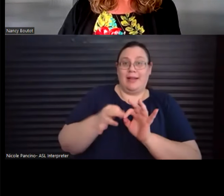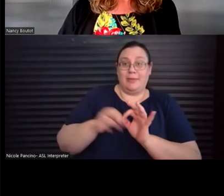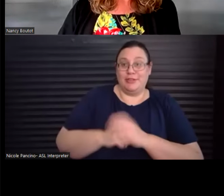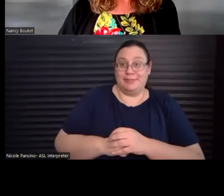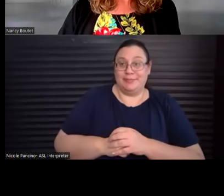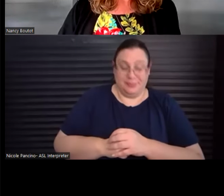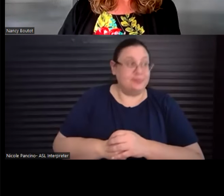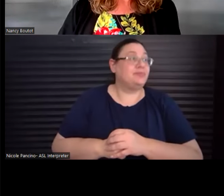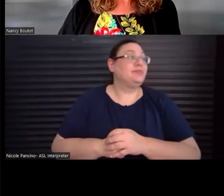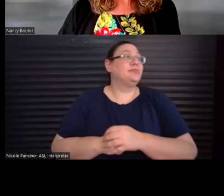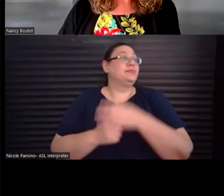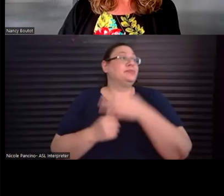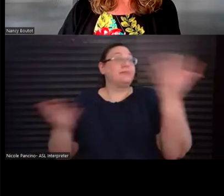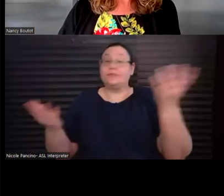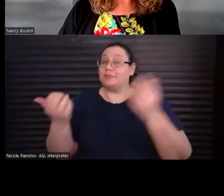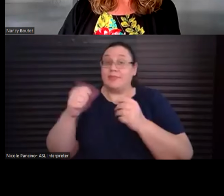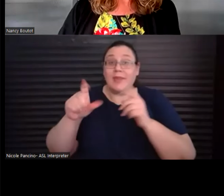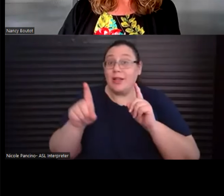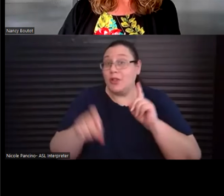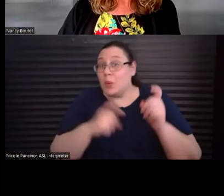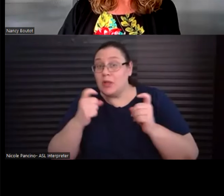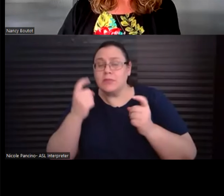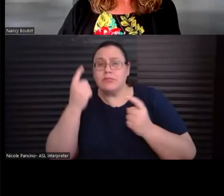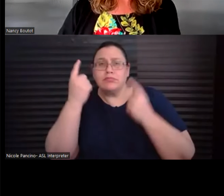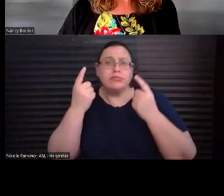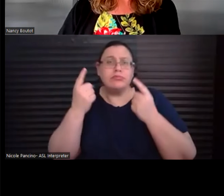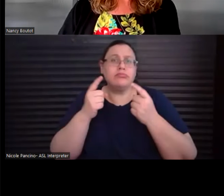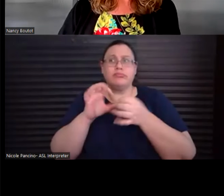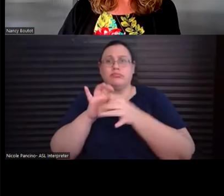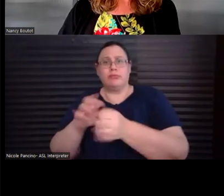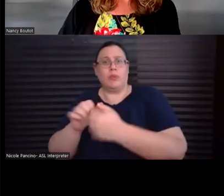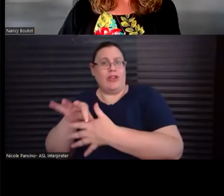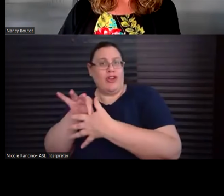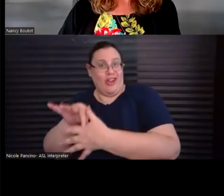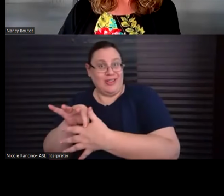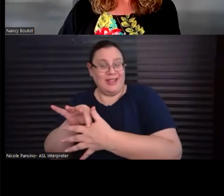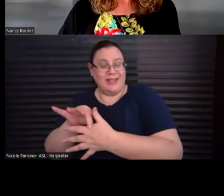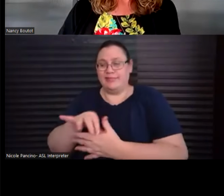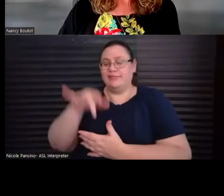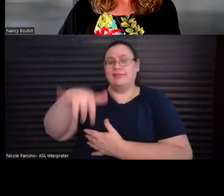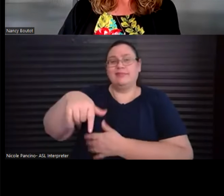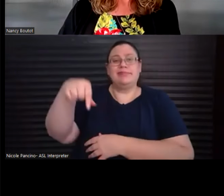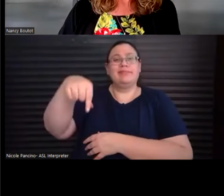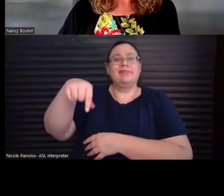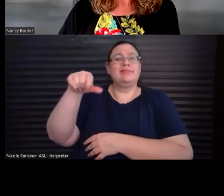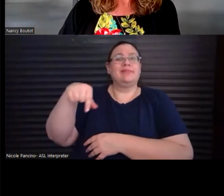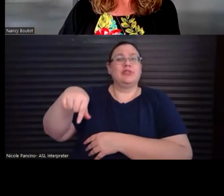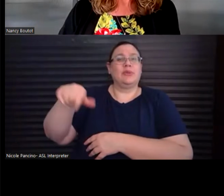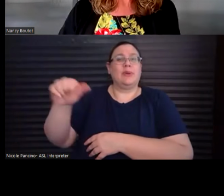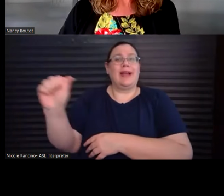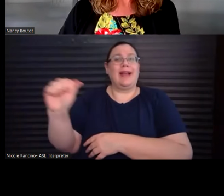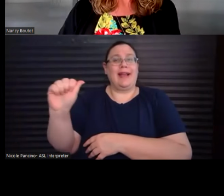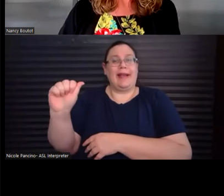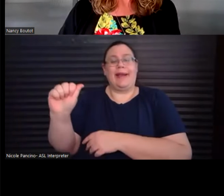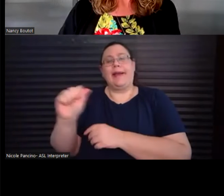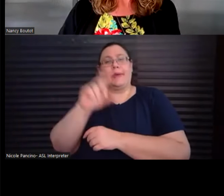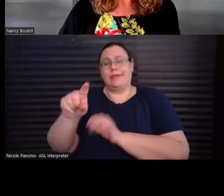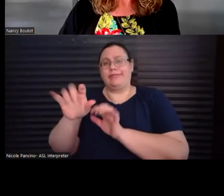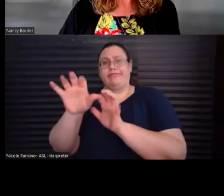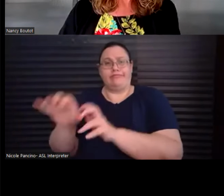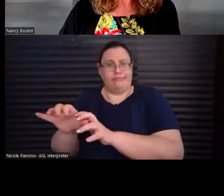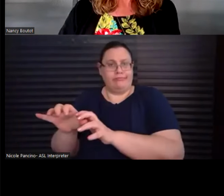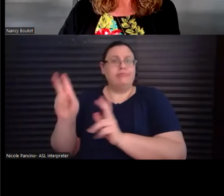And if you have any questions on content, click on the Q&A button and type in your question. We've got